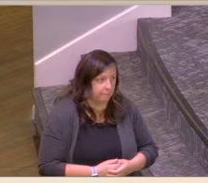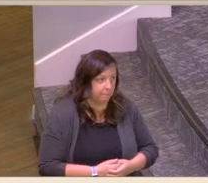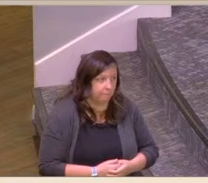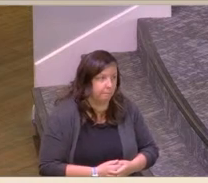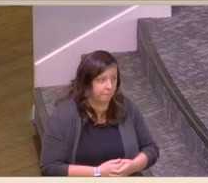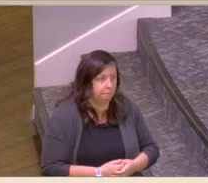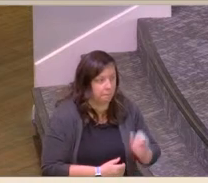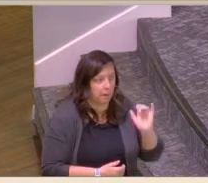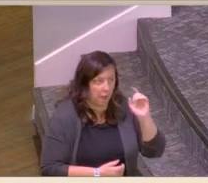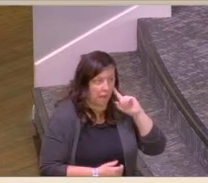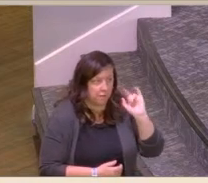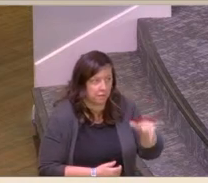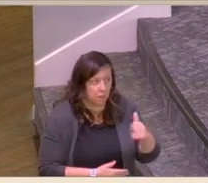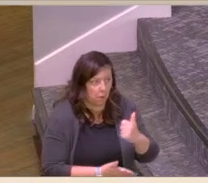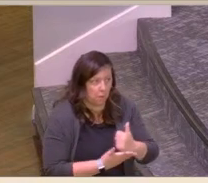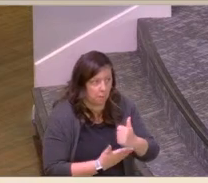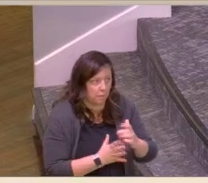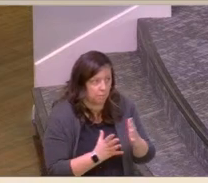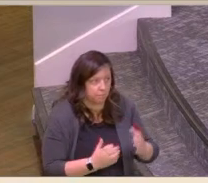was helpful.